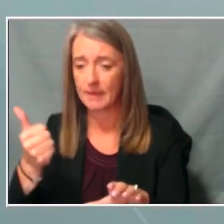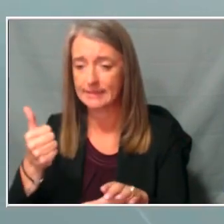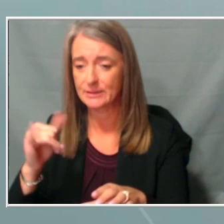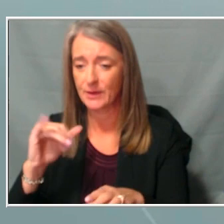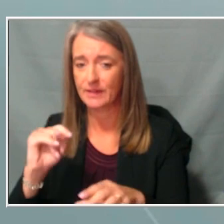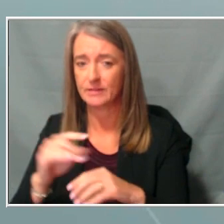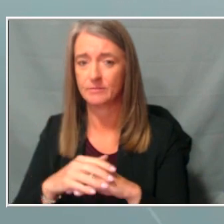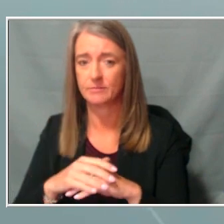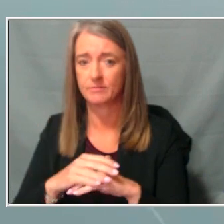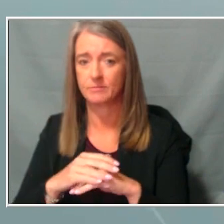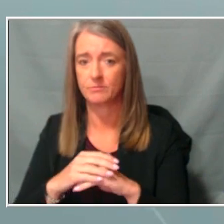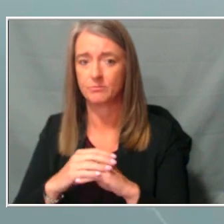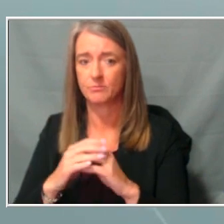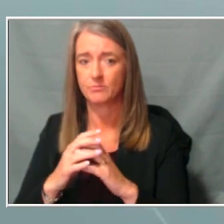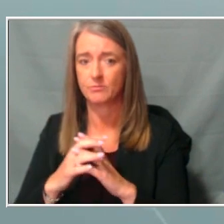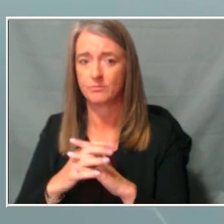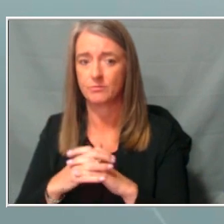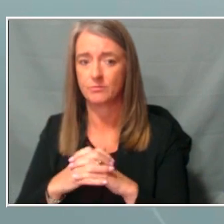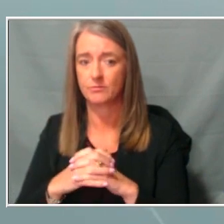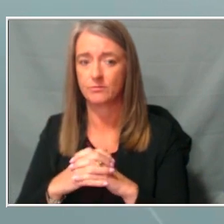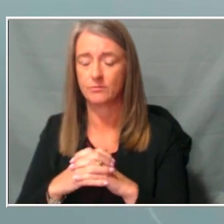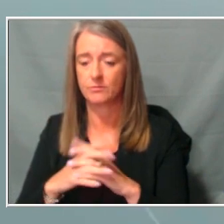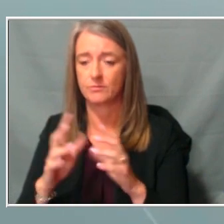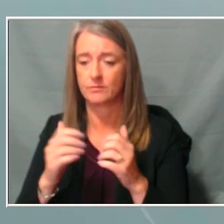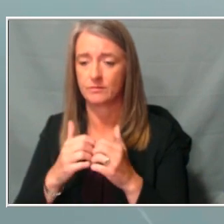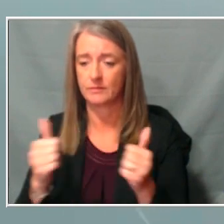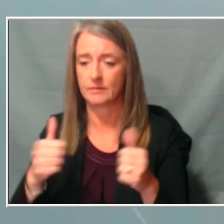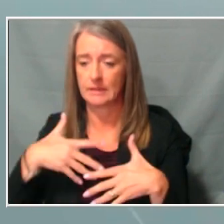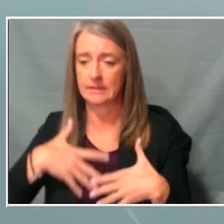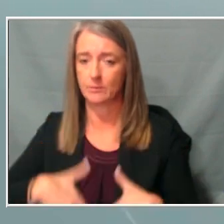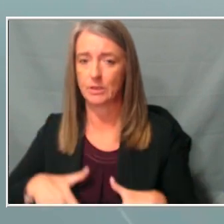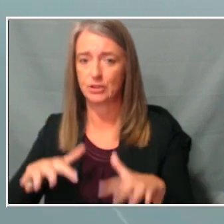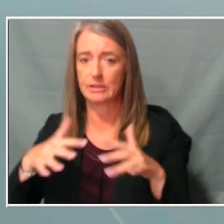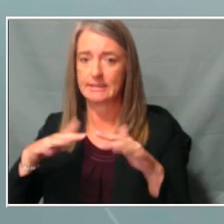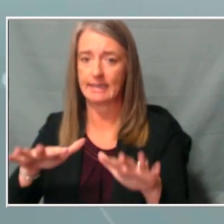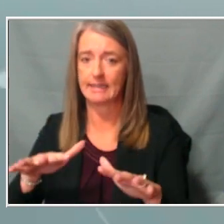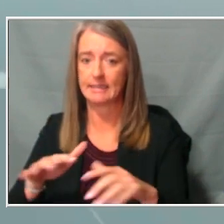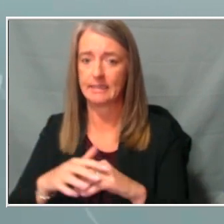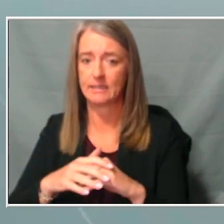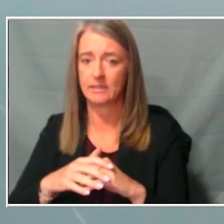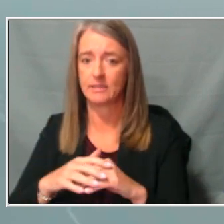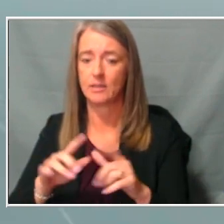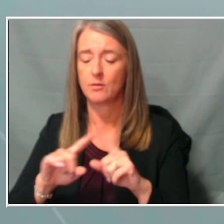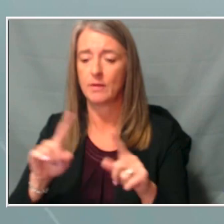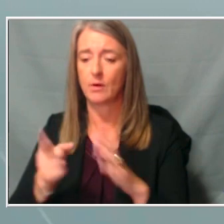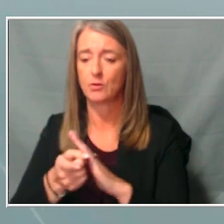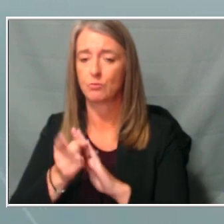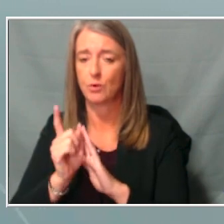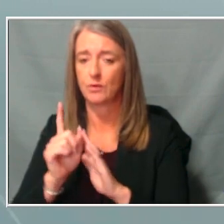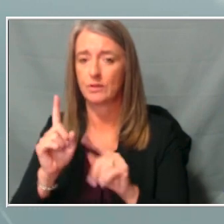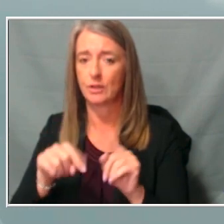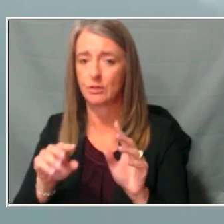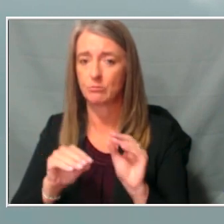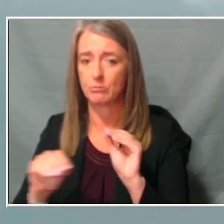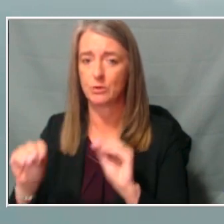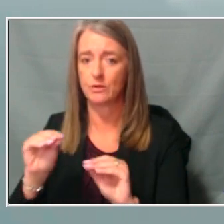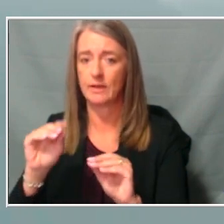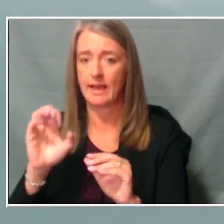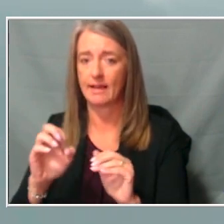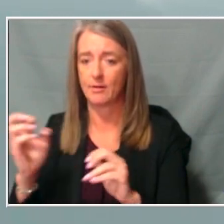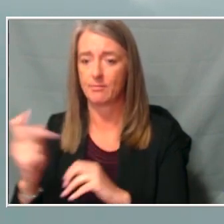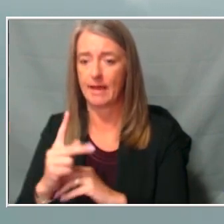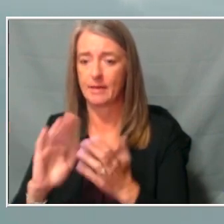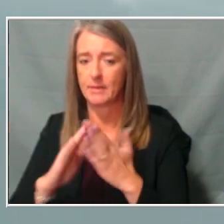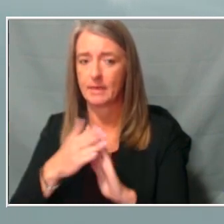want to pull in some photos because you were suffering from depression, anxiety, but those moments you couldn't move and you said, I got to get back to being a